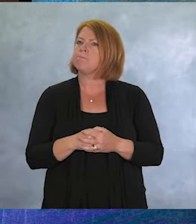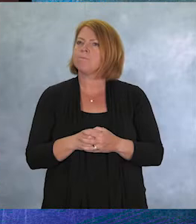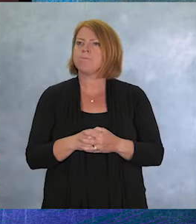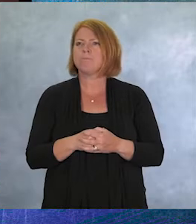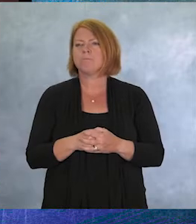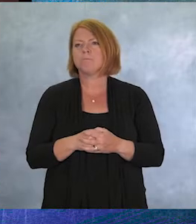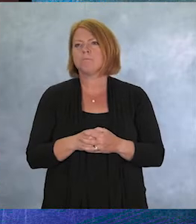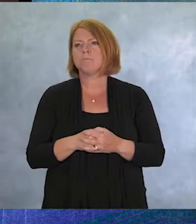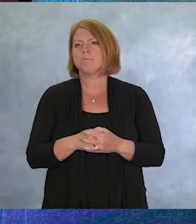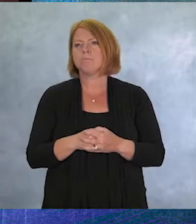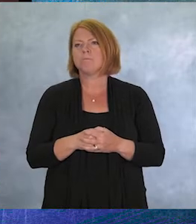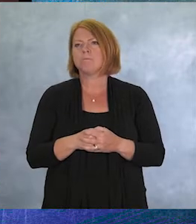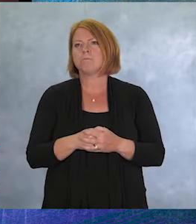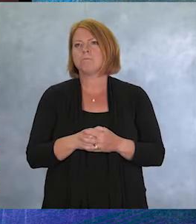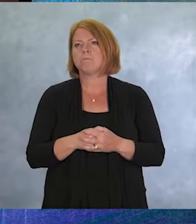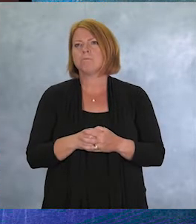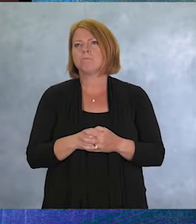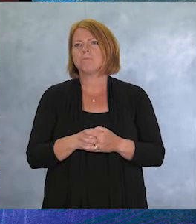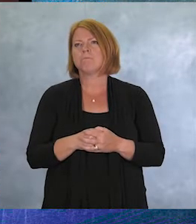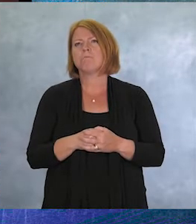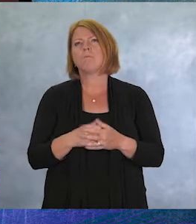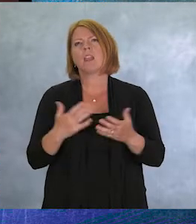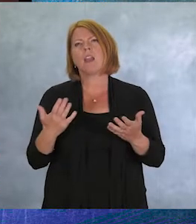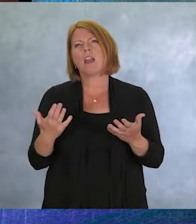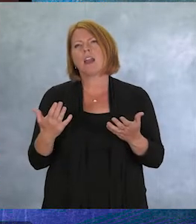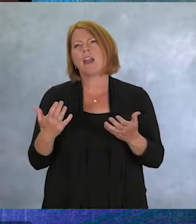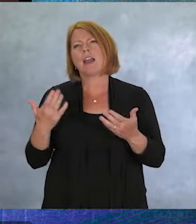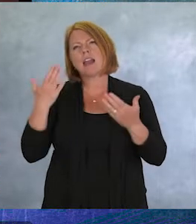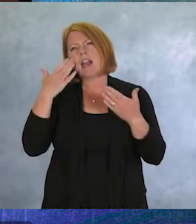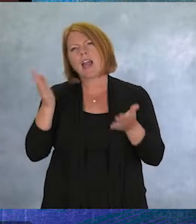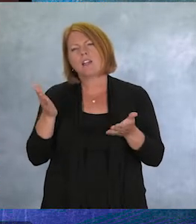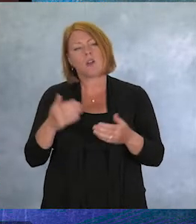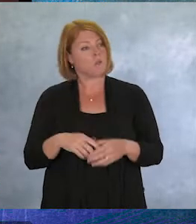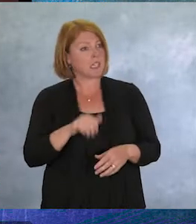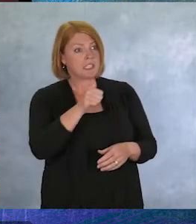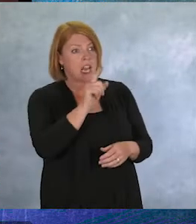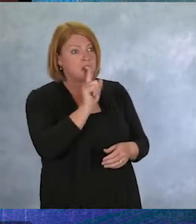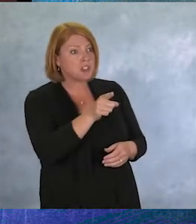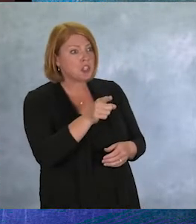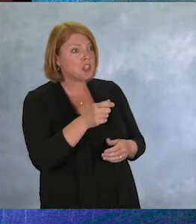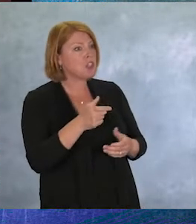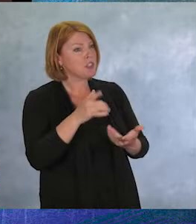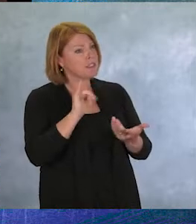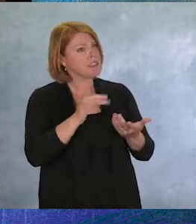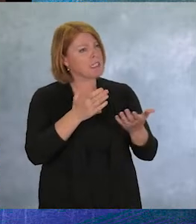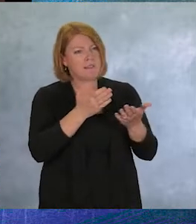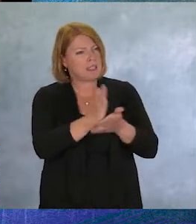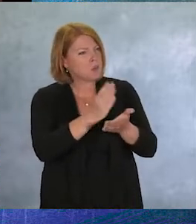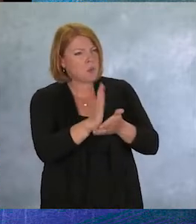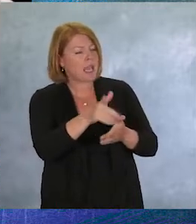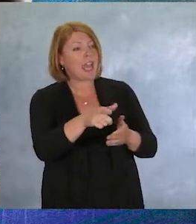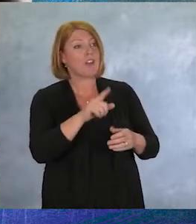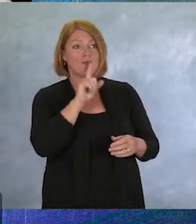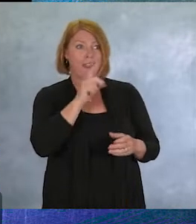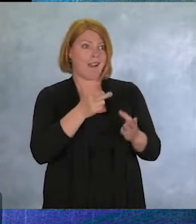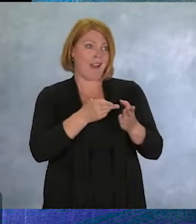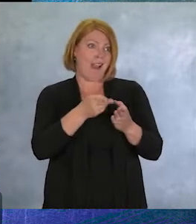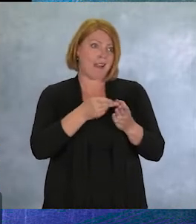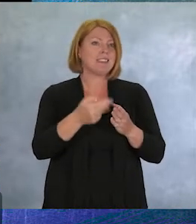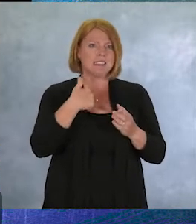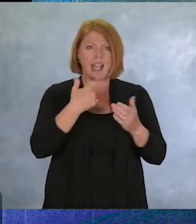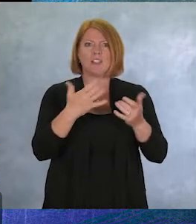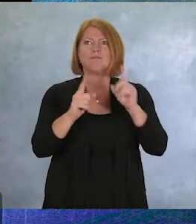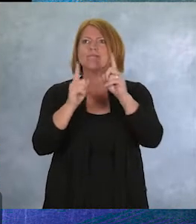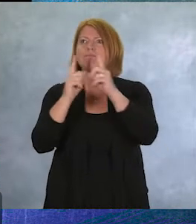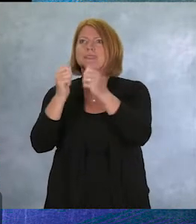Not sure? Well, that's okay. I mean, the reality is, I've talked to